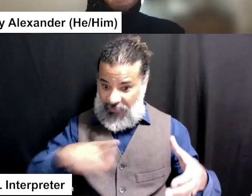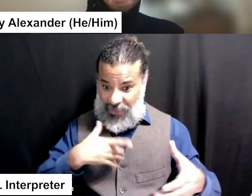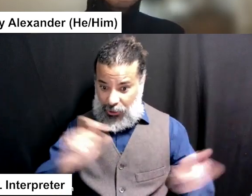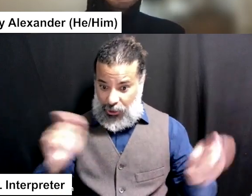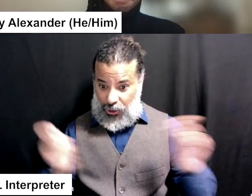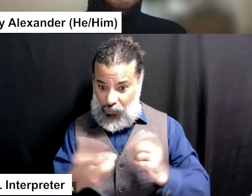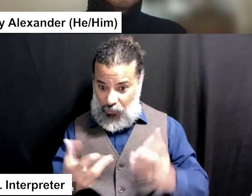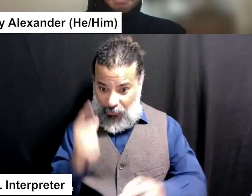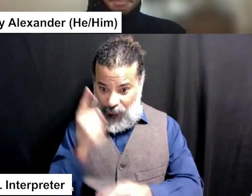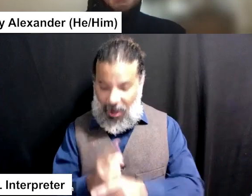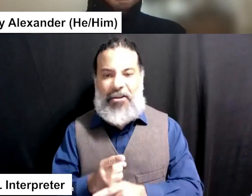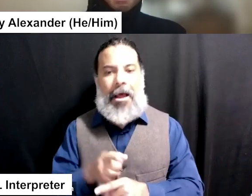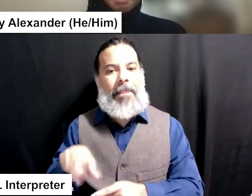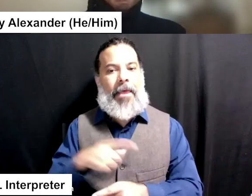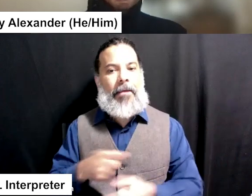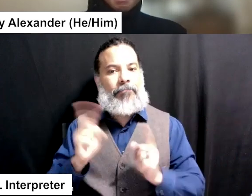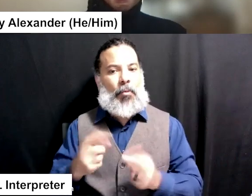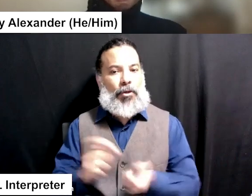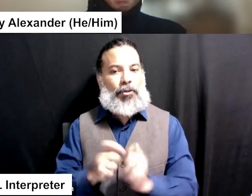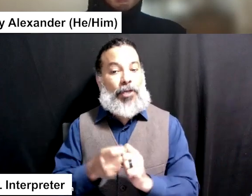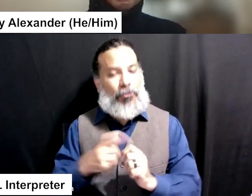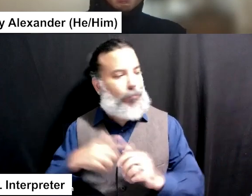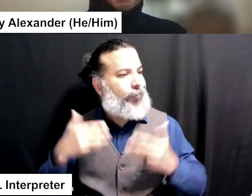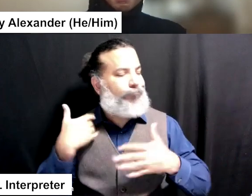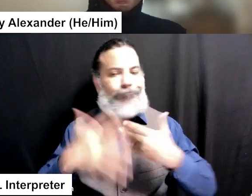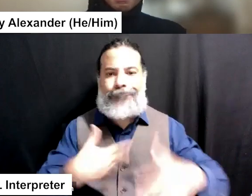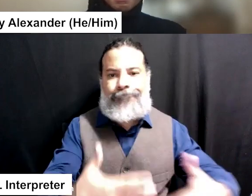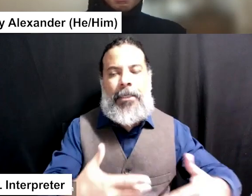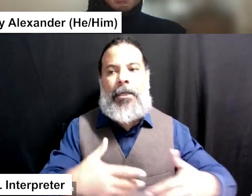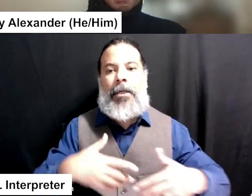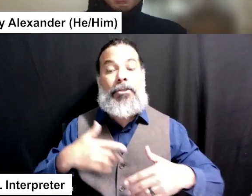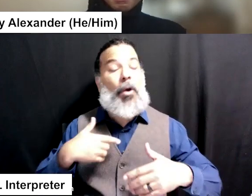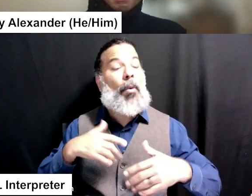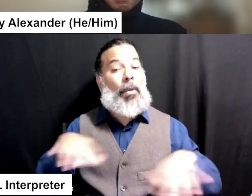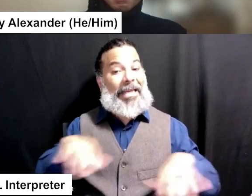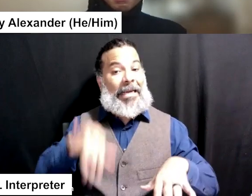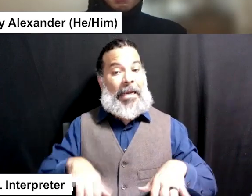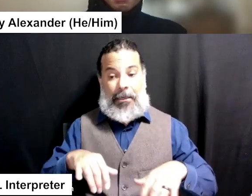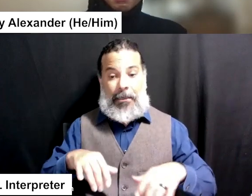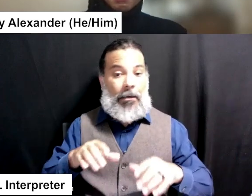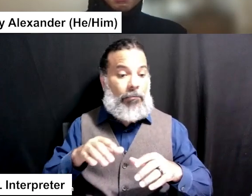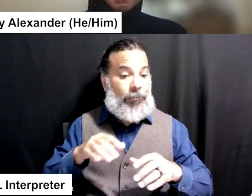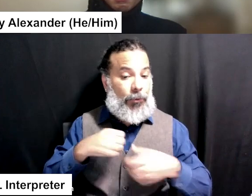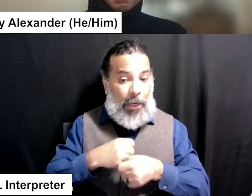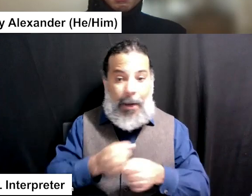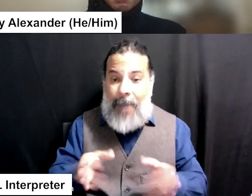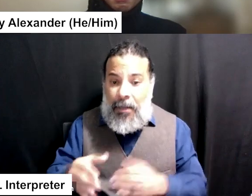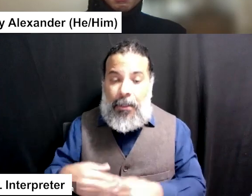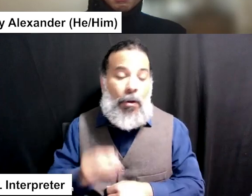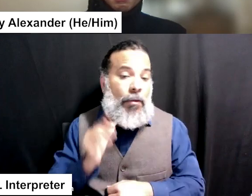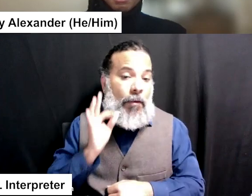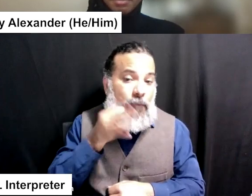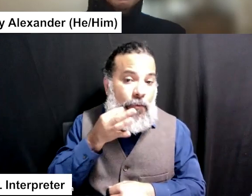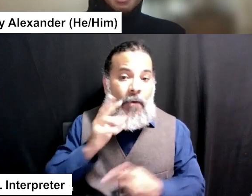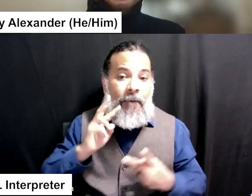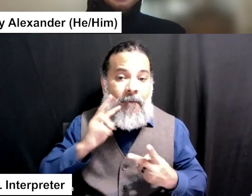going to change with me. So we got together and we mobilized boxes with fruits and